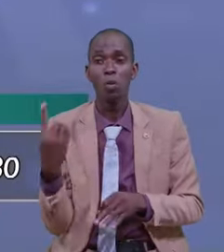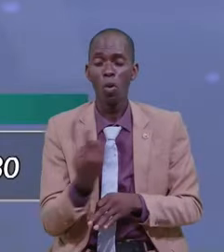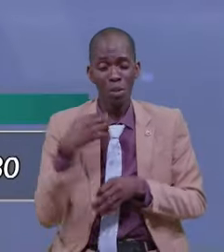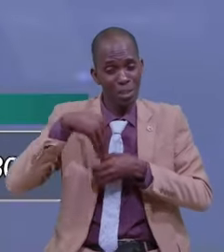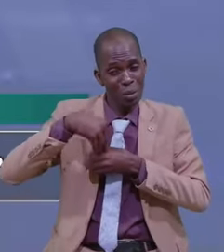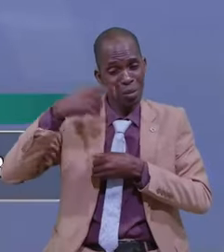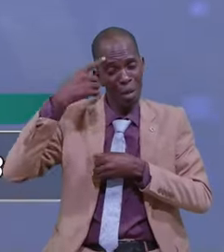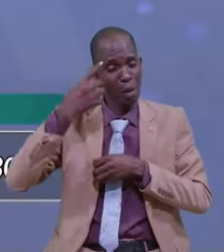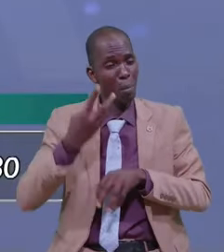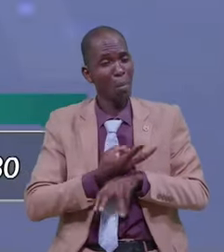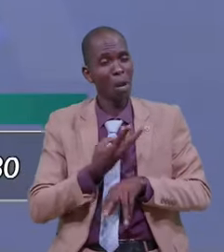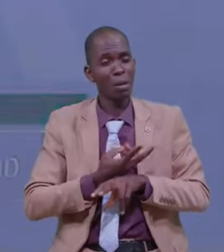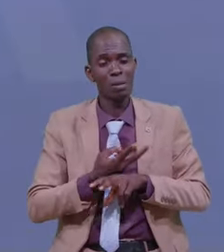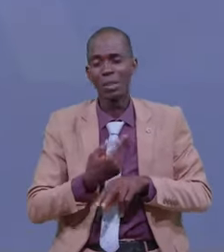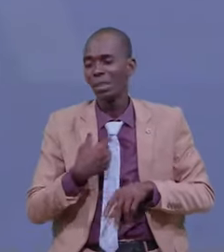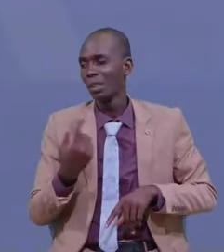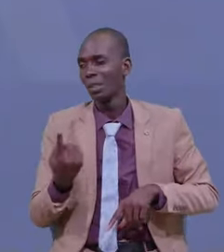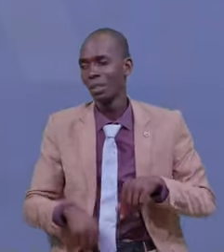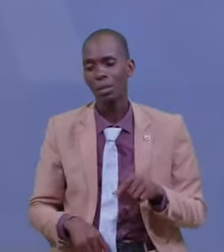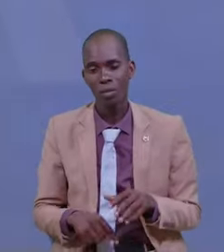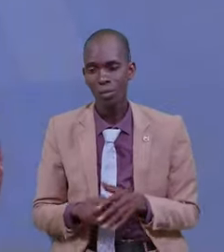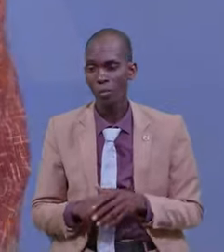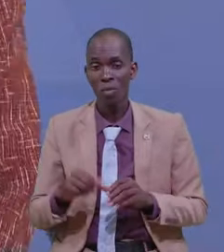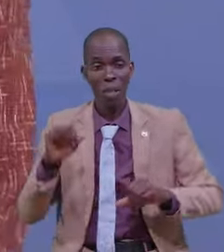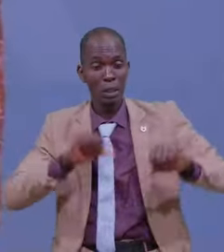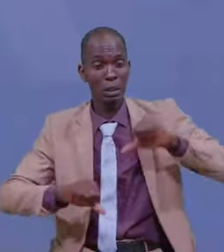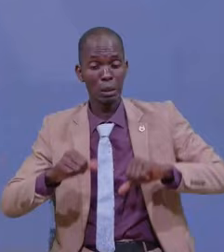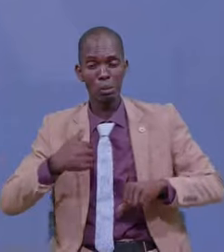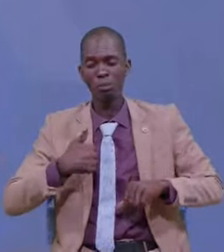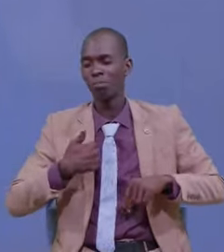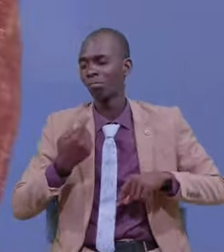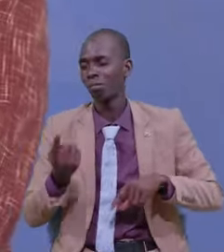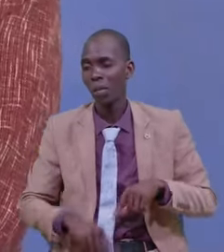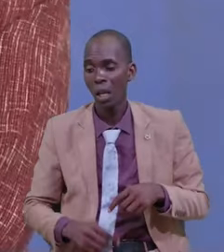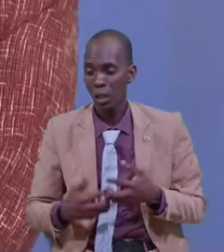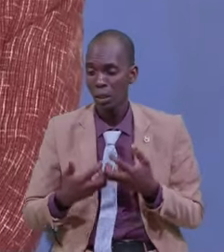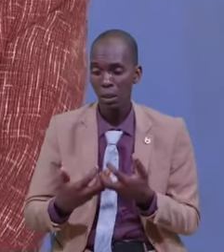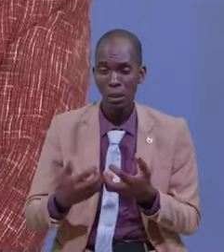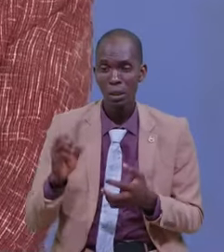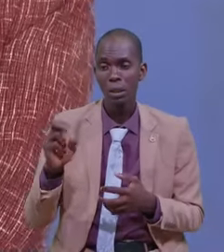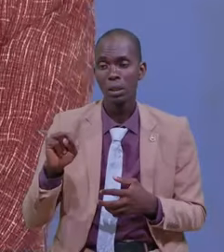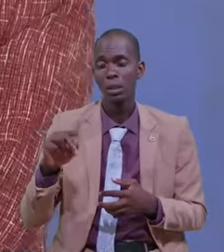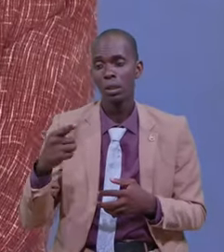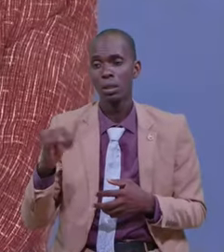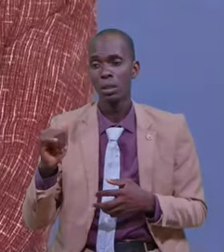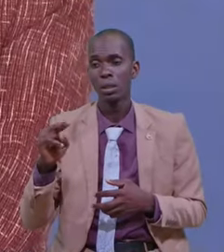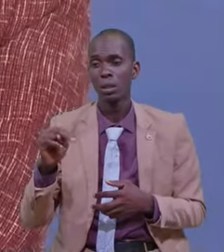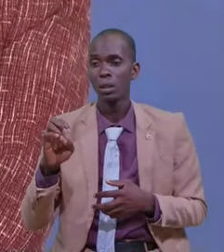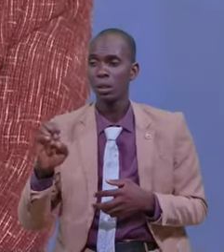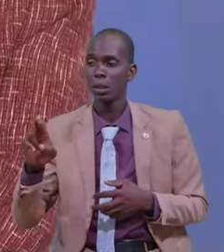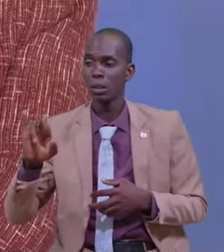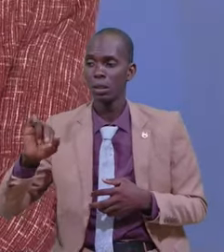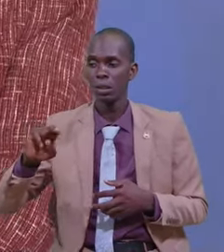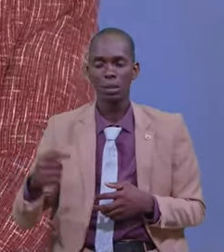I cannot, science, I cannot, engineering, I cannot, formanship,